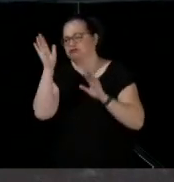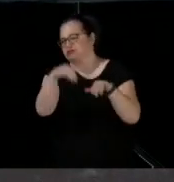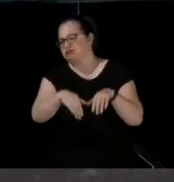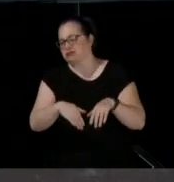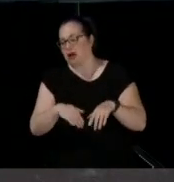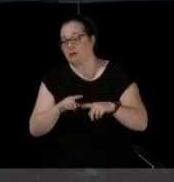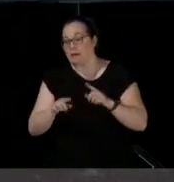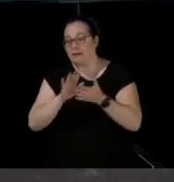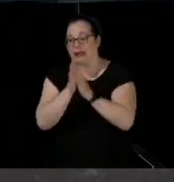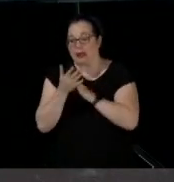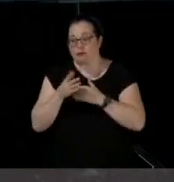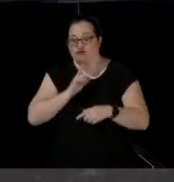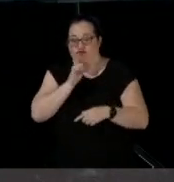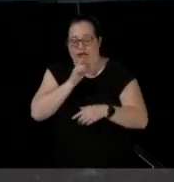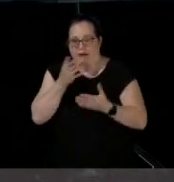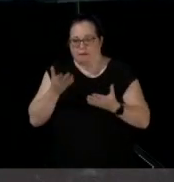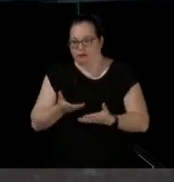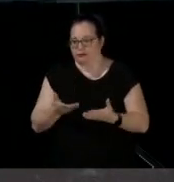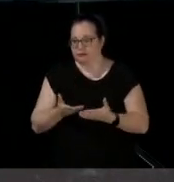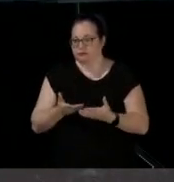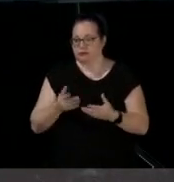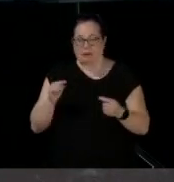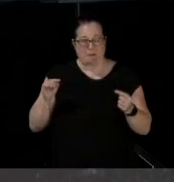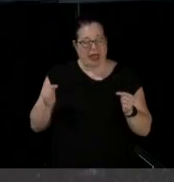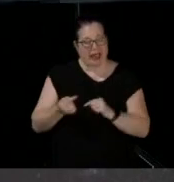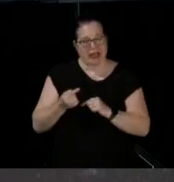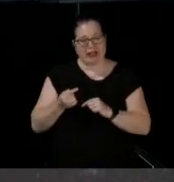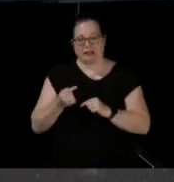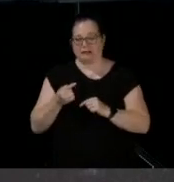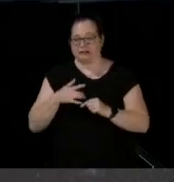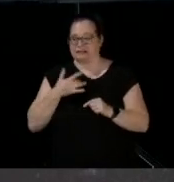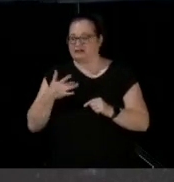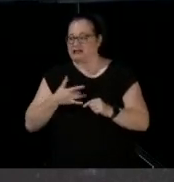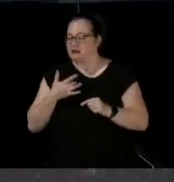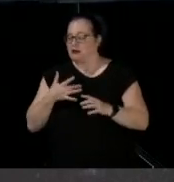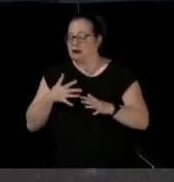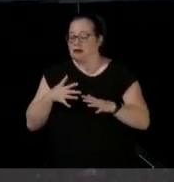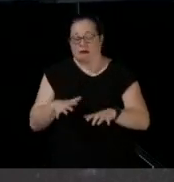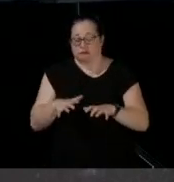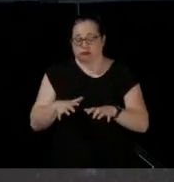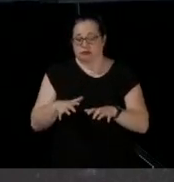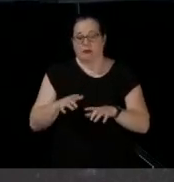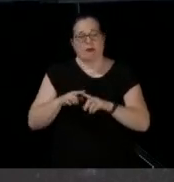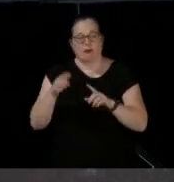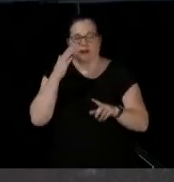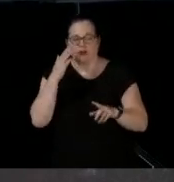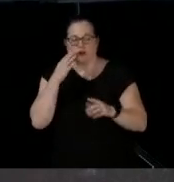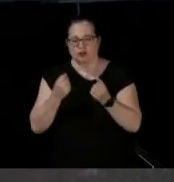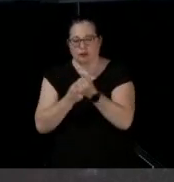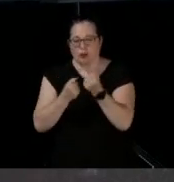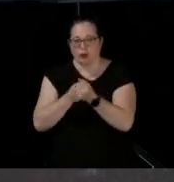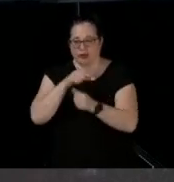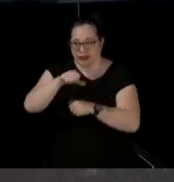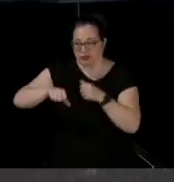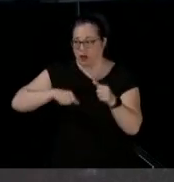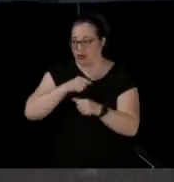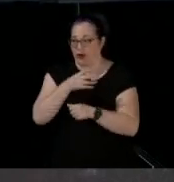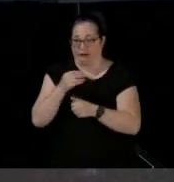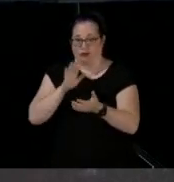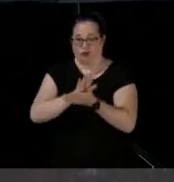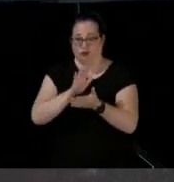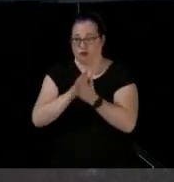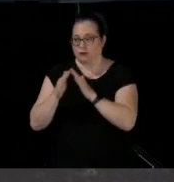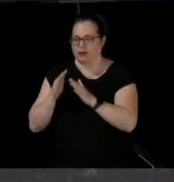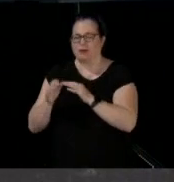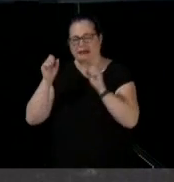occurrence. The pain of loss seemed unshakable, yet we knew that with the support of each other and our school community, we could manage